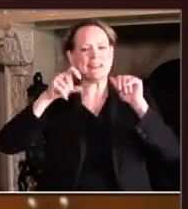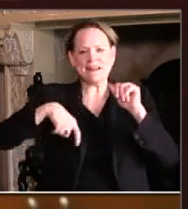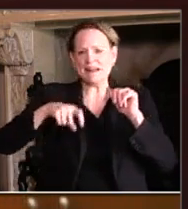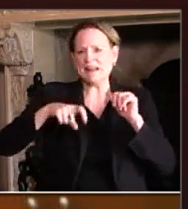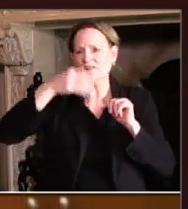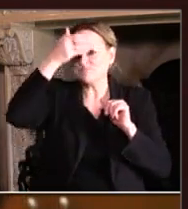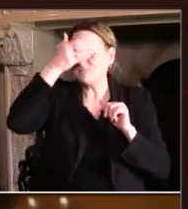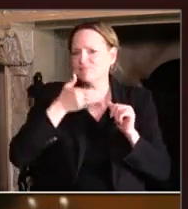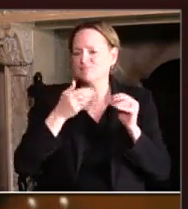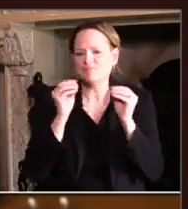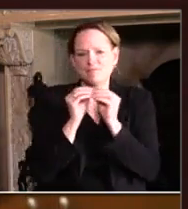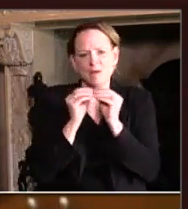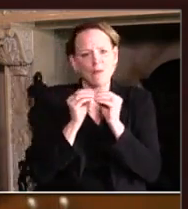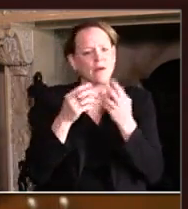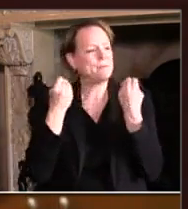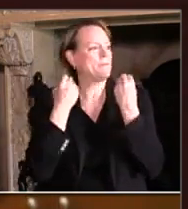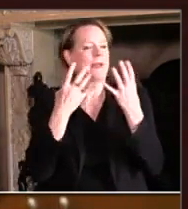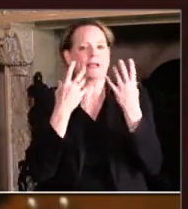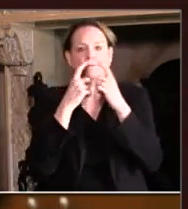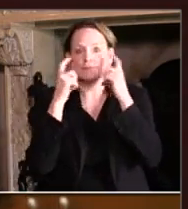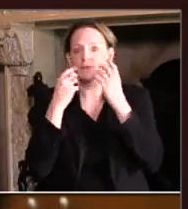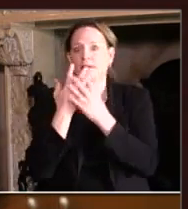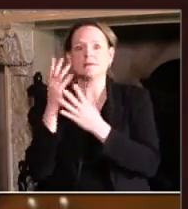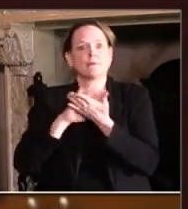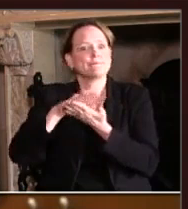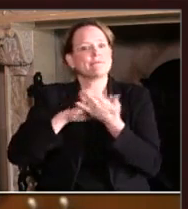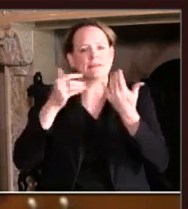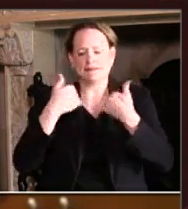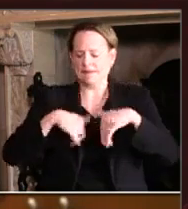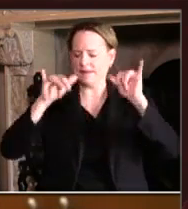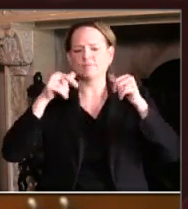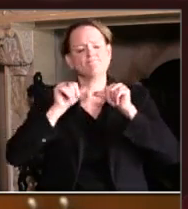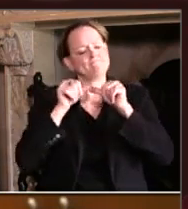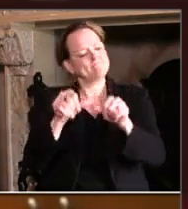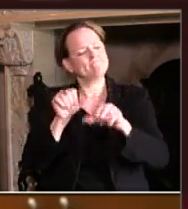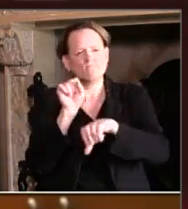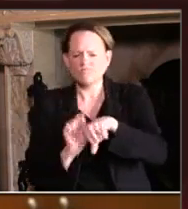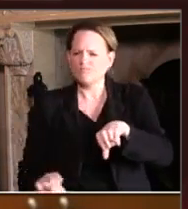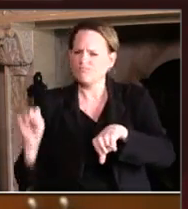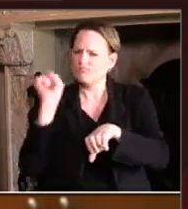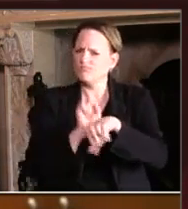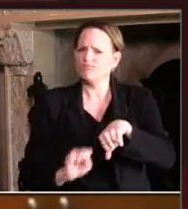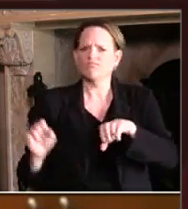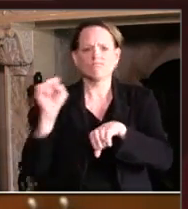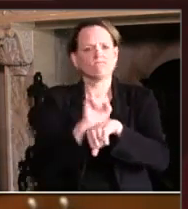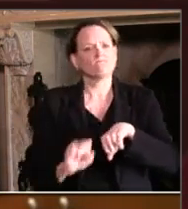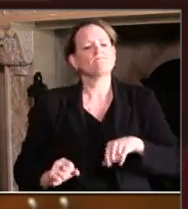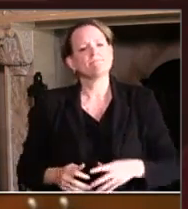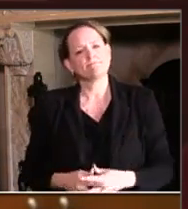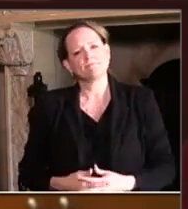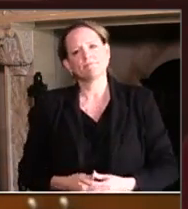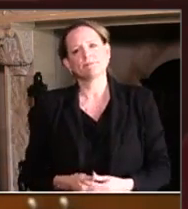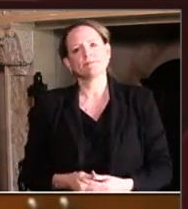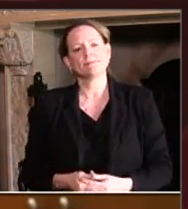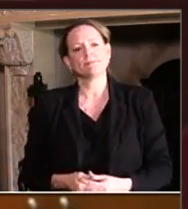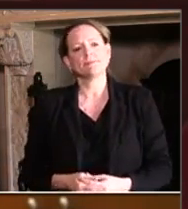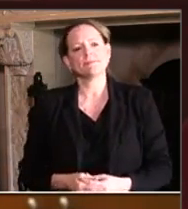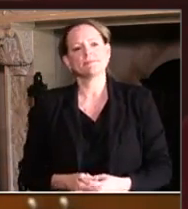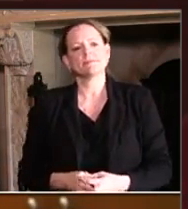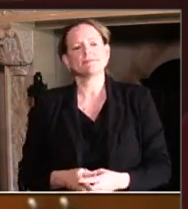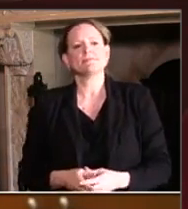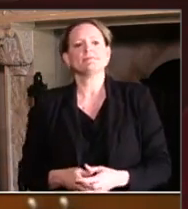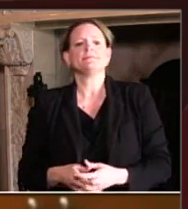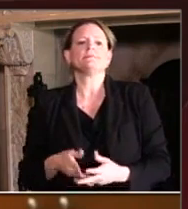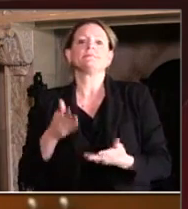been humbling and challenging. But we know what to do. There is talk of a second wave in the fall, but we have